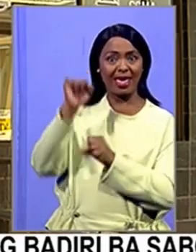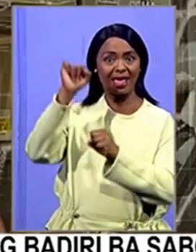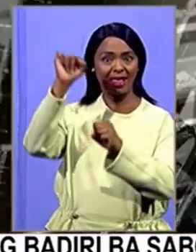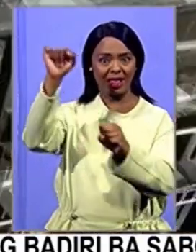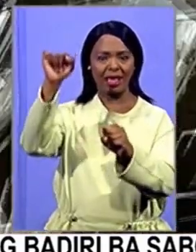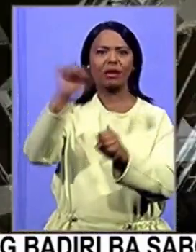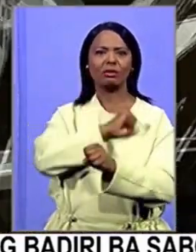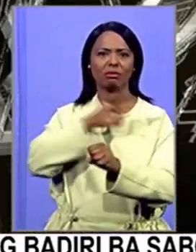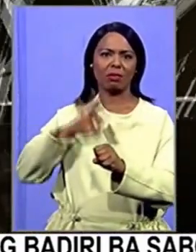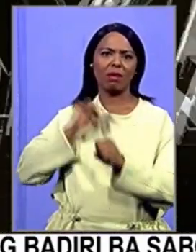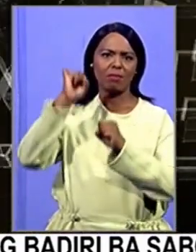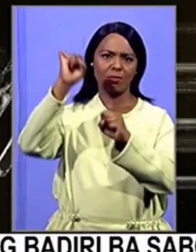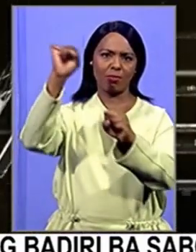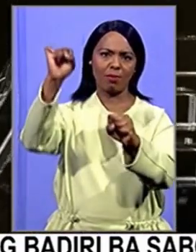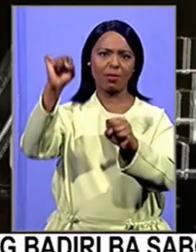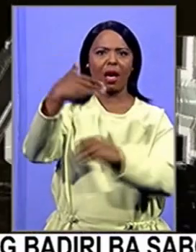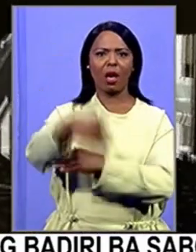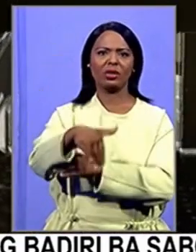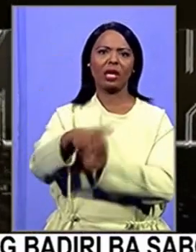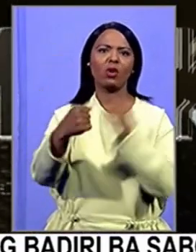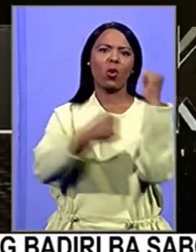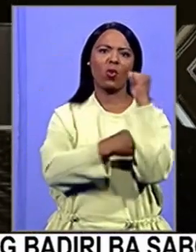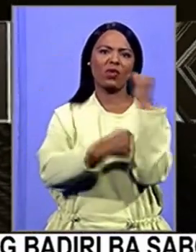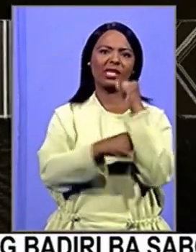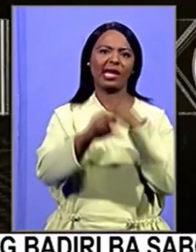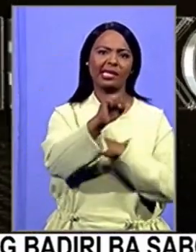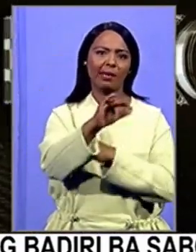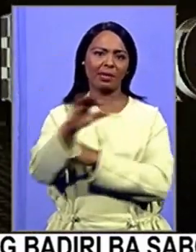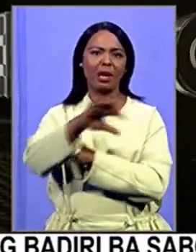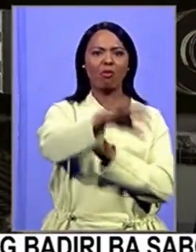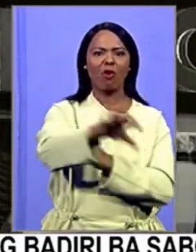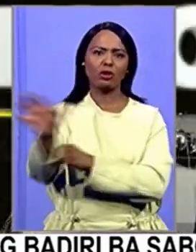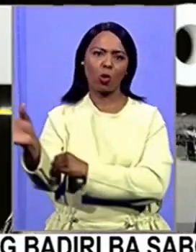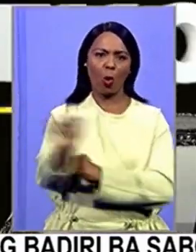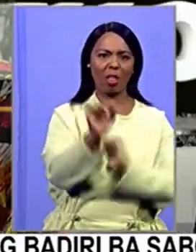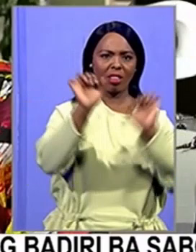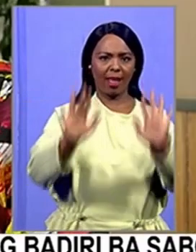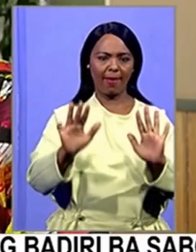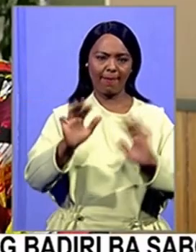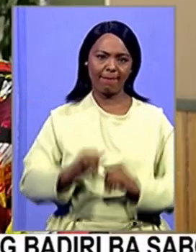simolola go ngodiega kwa ntle ga dikantoro tsa SABC mo diporofenseng tsotlhe.